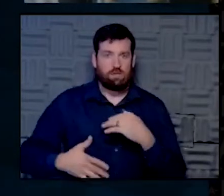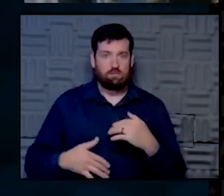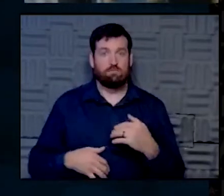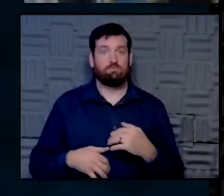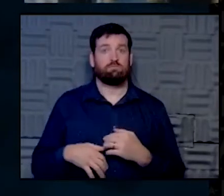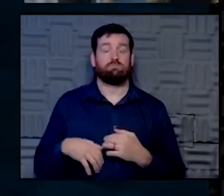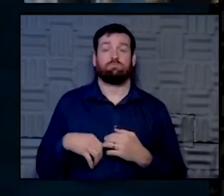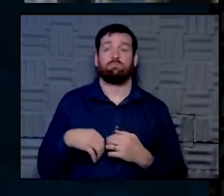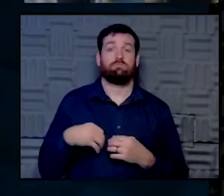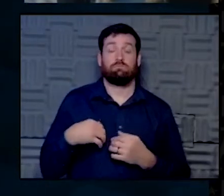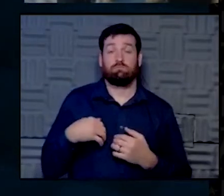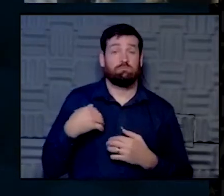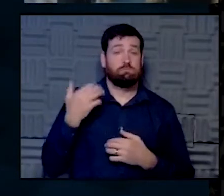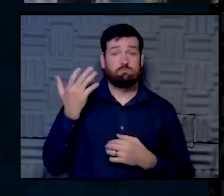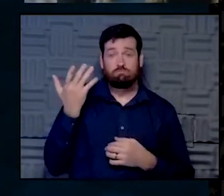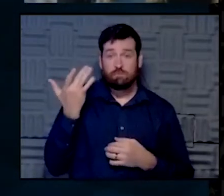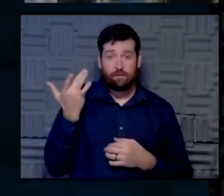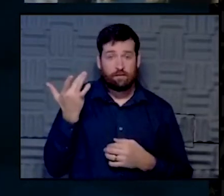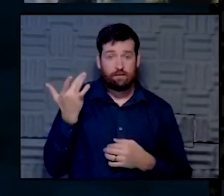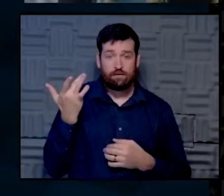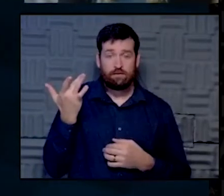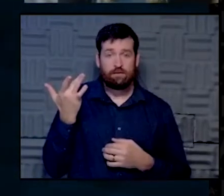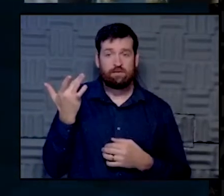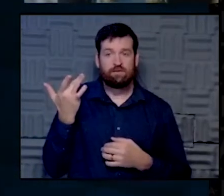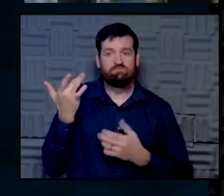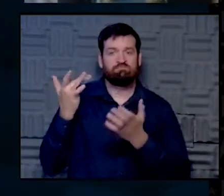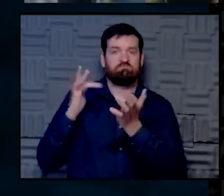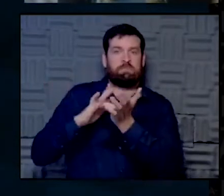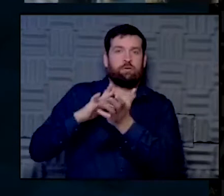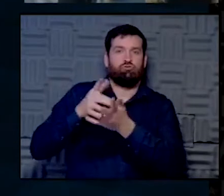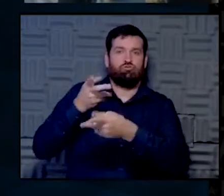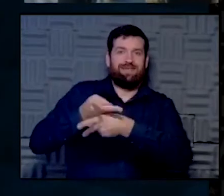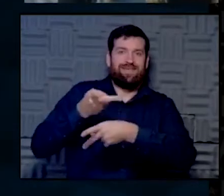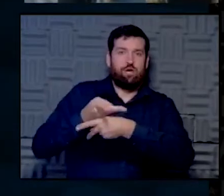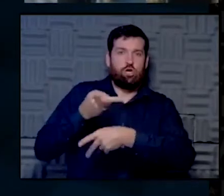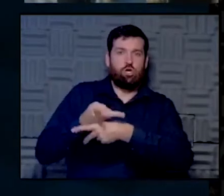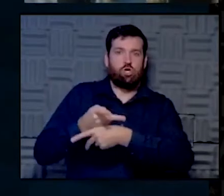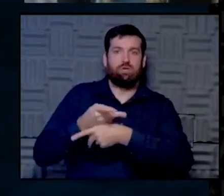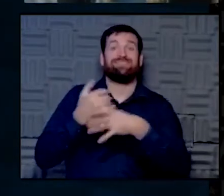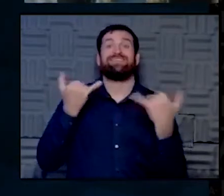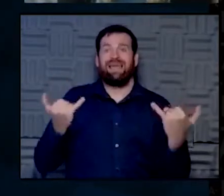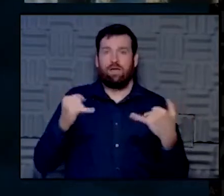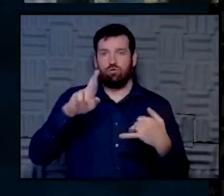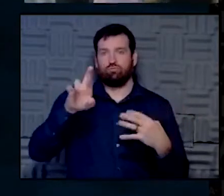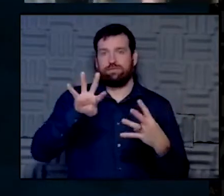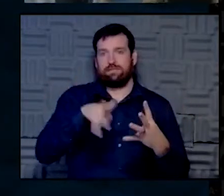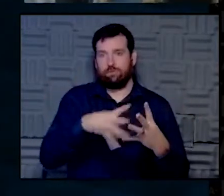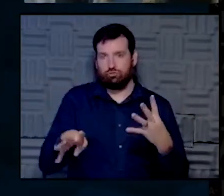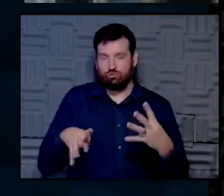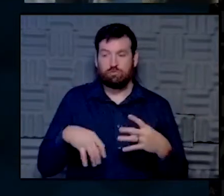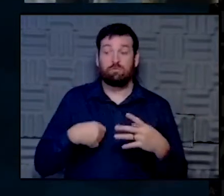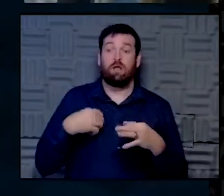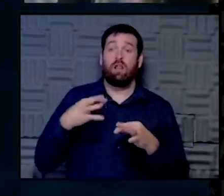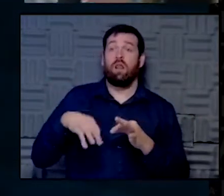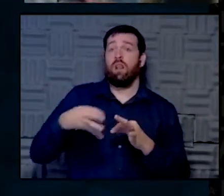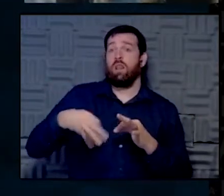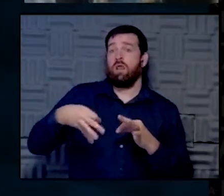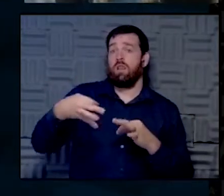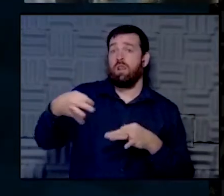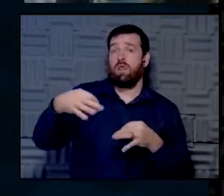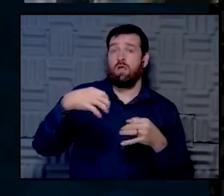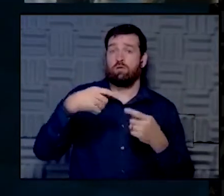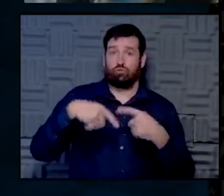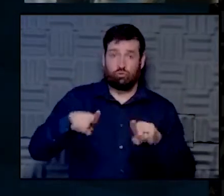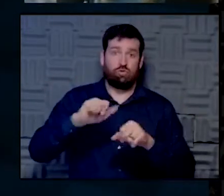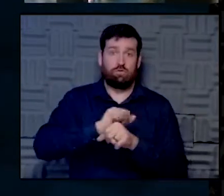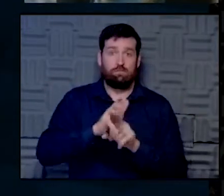that's largely due to medical care that's being rescheduled. Medical care that was postponed during the pandemic is now